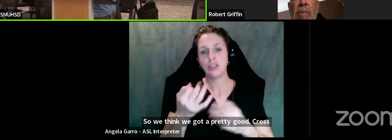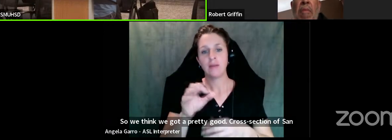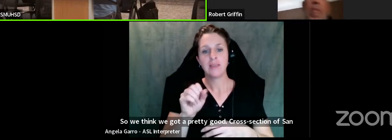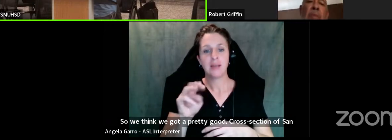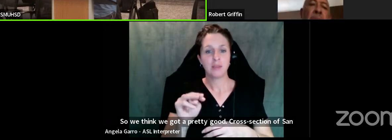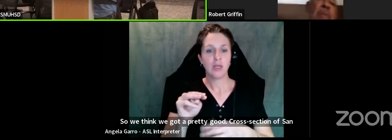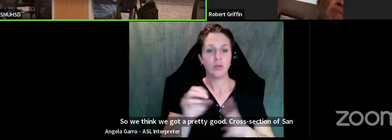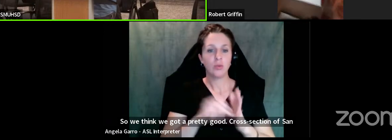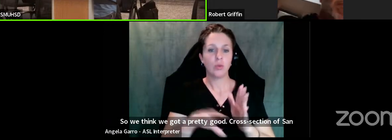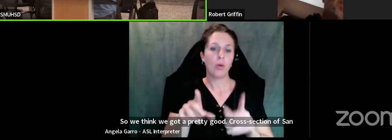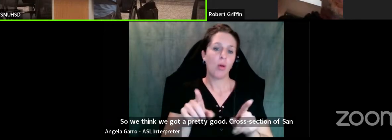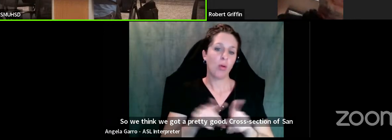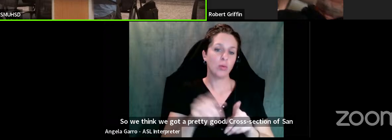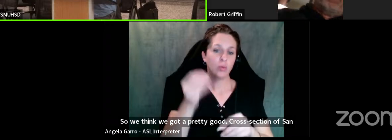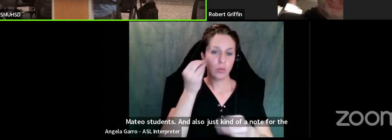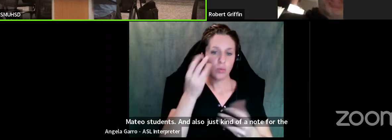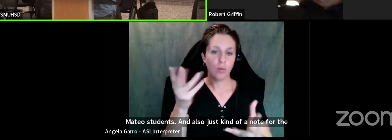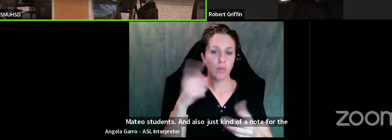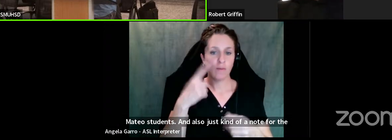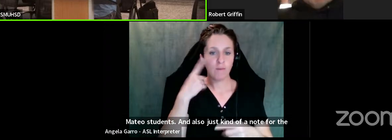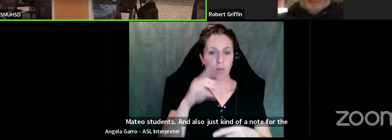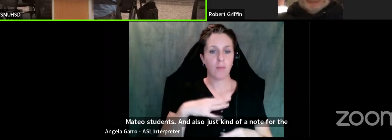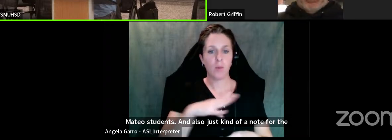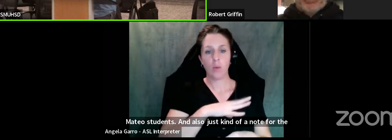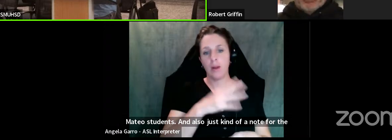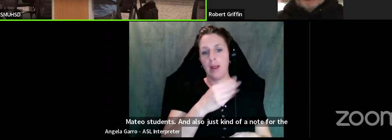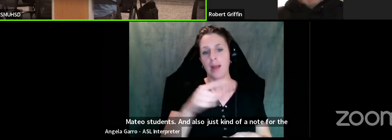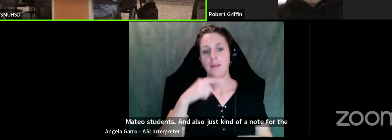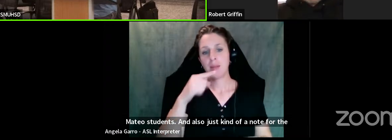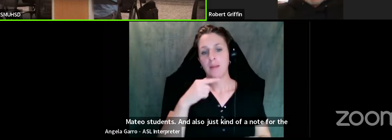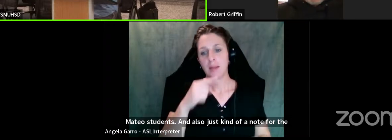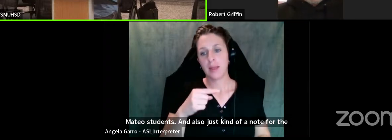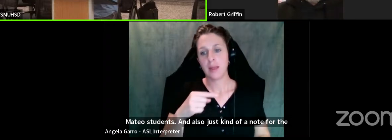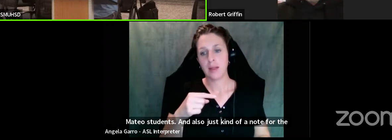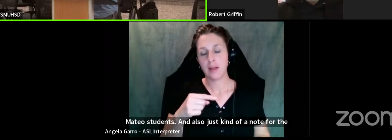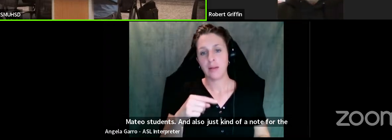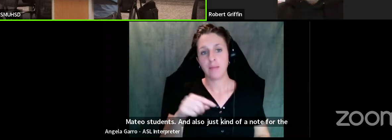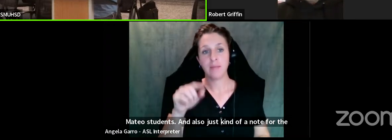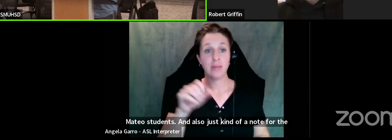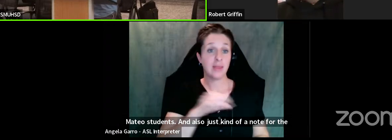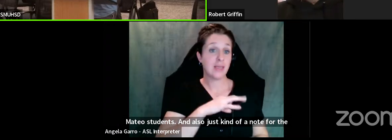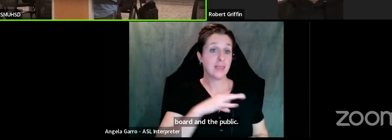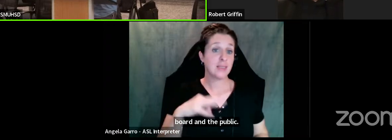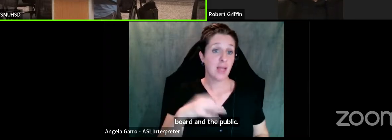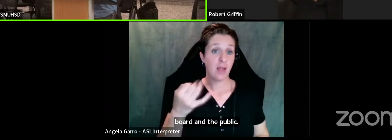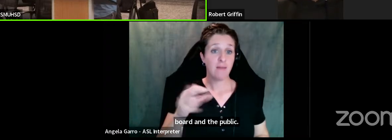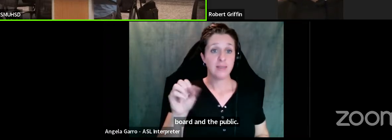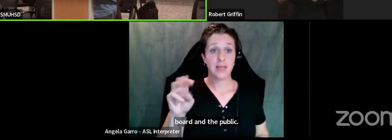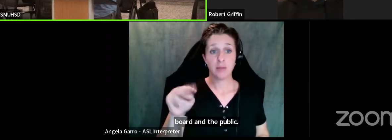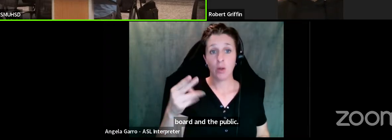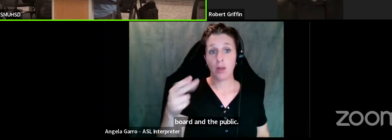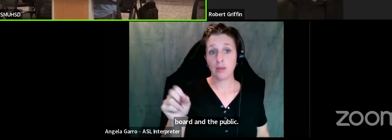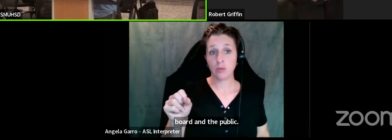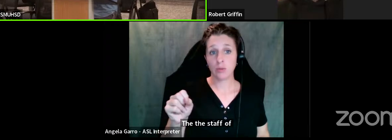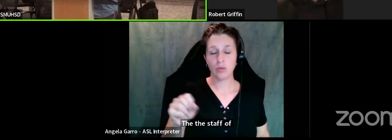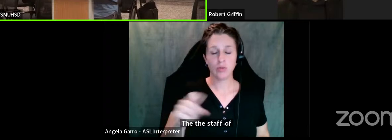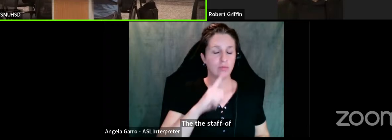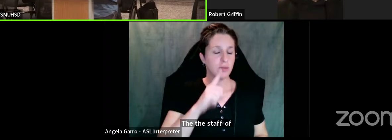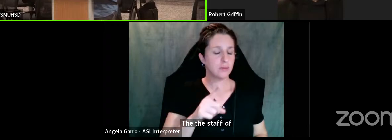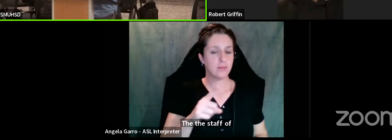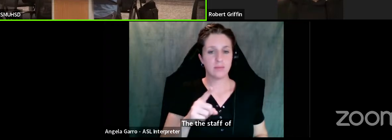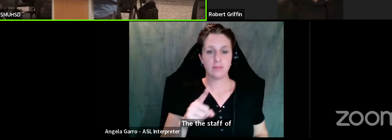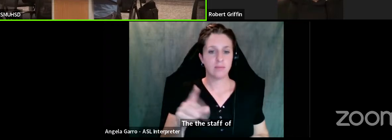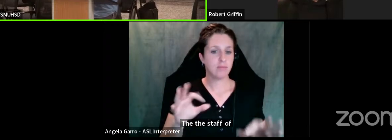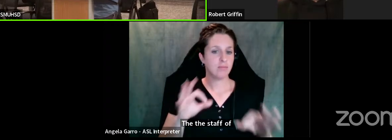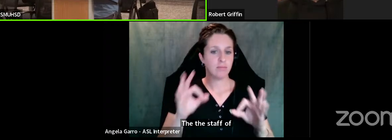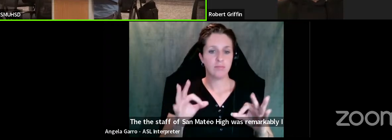kind of a note for the board and the public, the staff of San Mateo High was remarkably, I